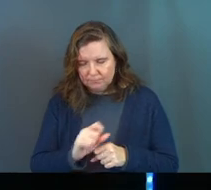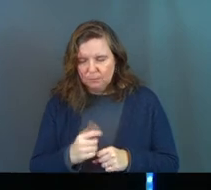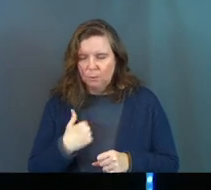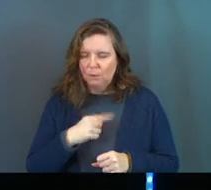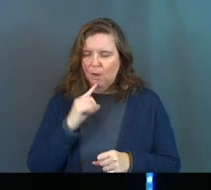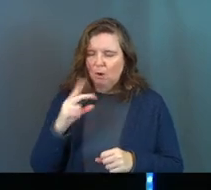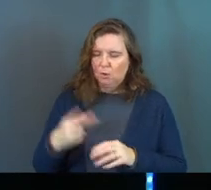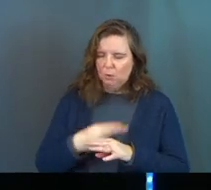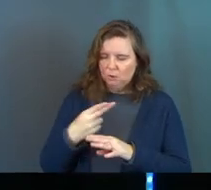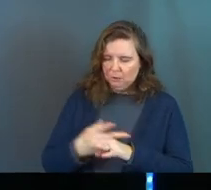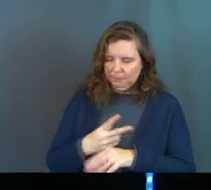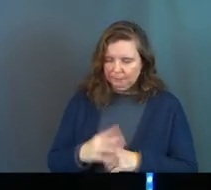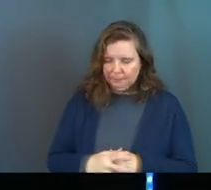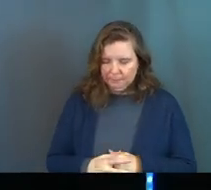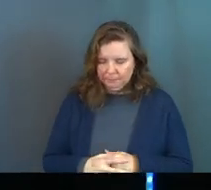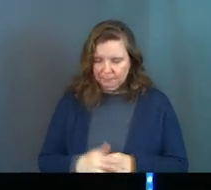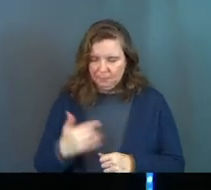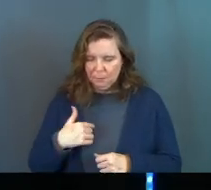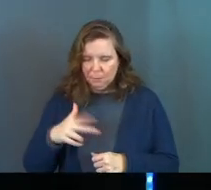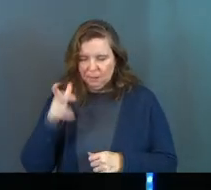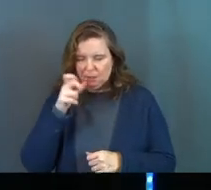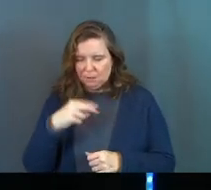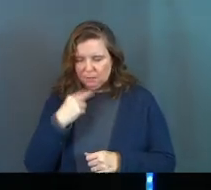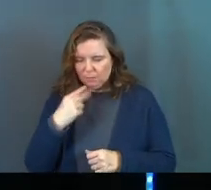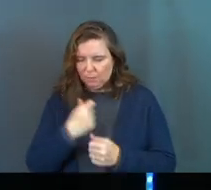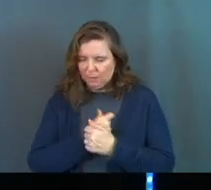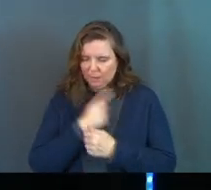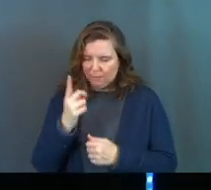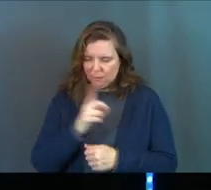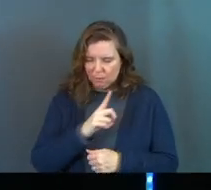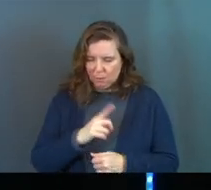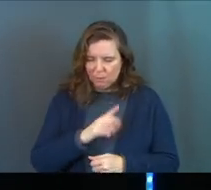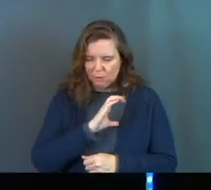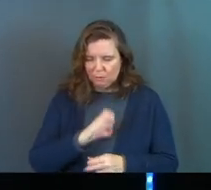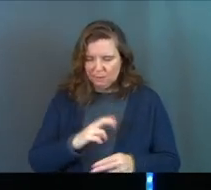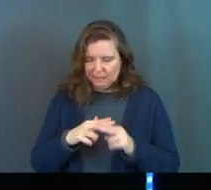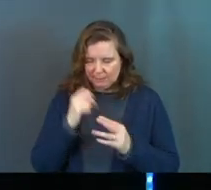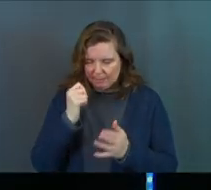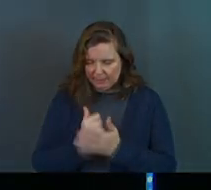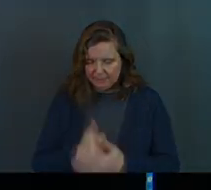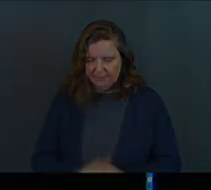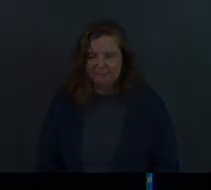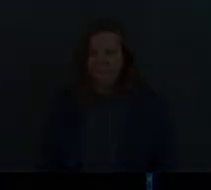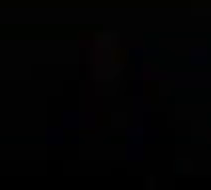We are your sheep, and we can hear your voice. We love you, Lord. In Christ's name, amen.